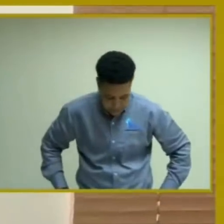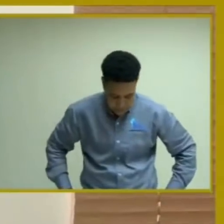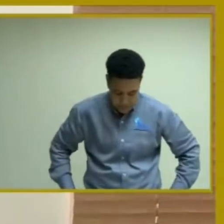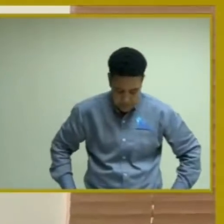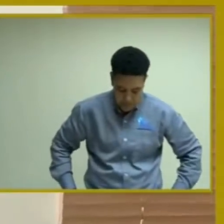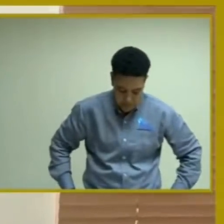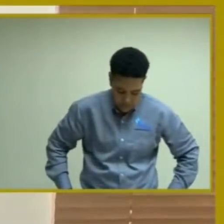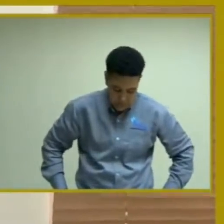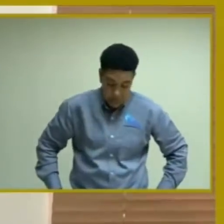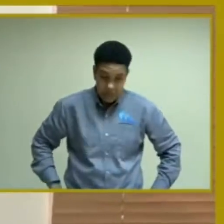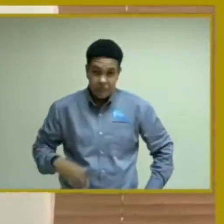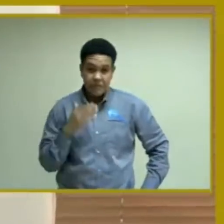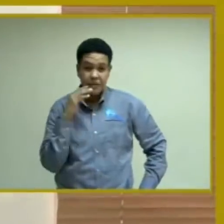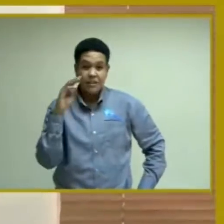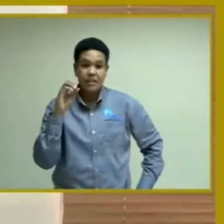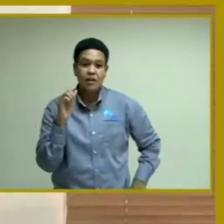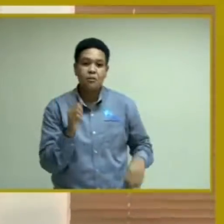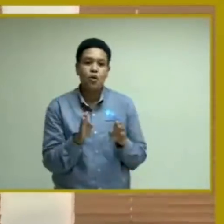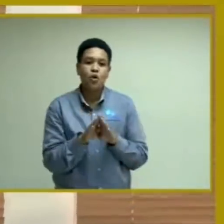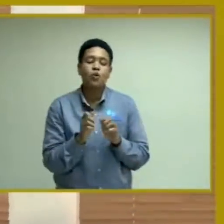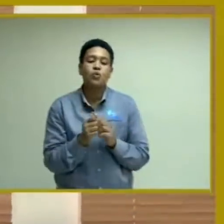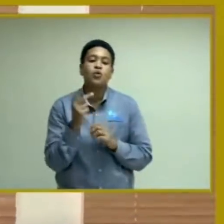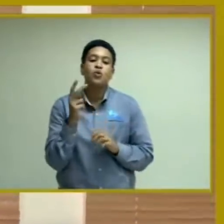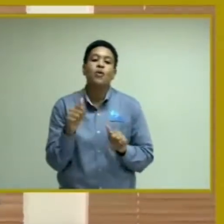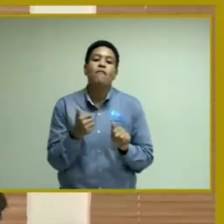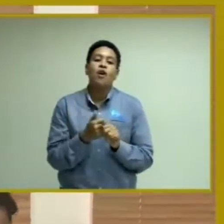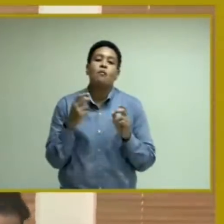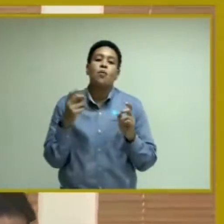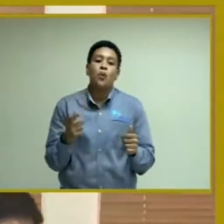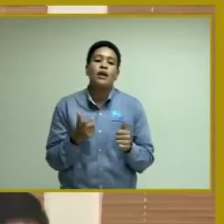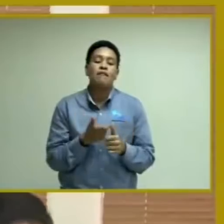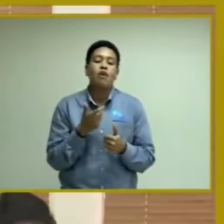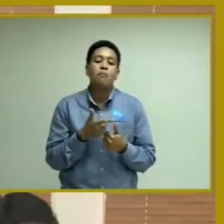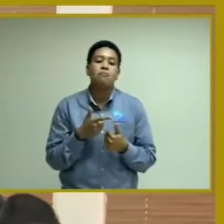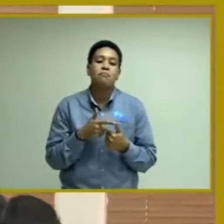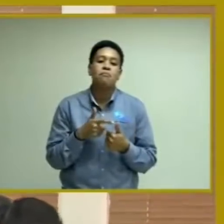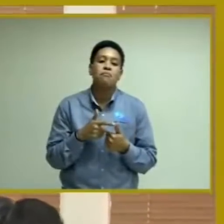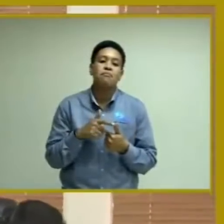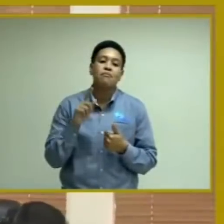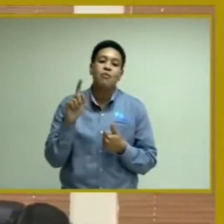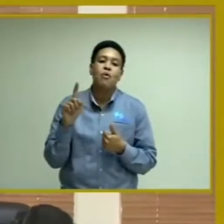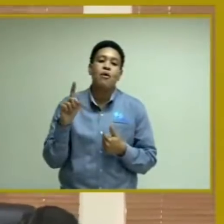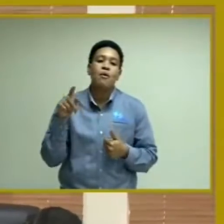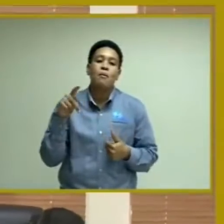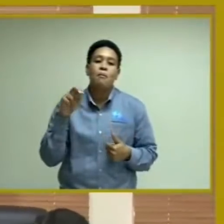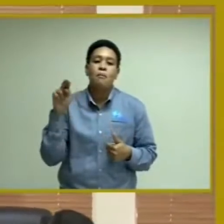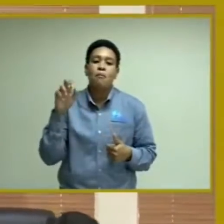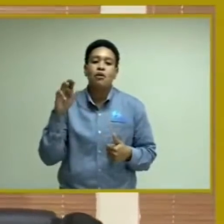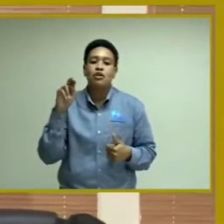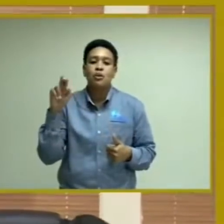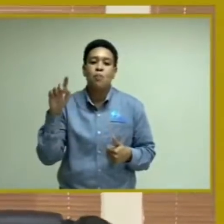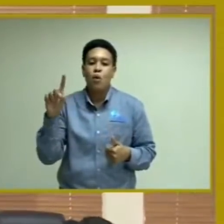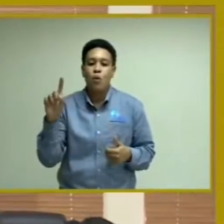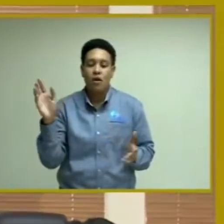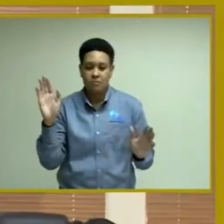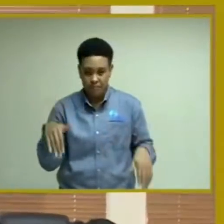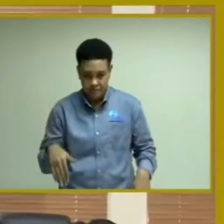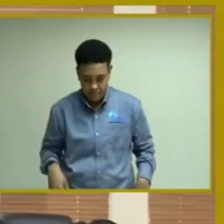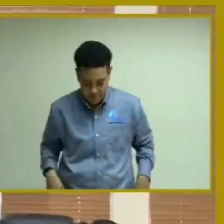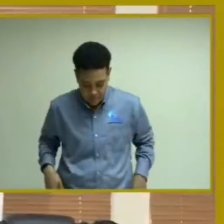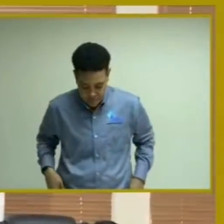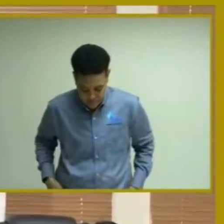Thank you very much, Seymour. We're going to close with just two follow-up quickly from, well, one, Prince Moore. You can go ahead with your follow-up.